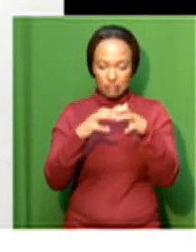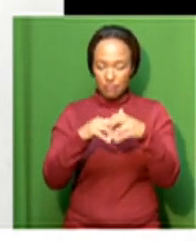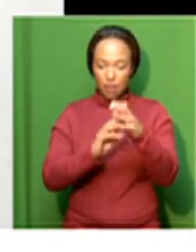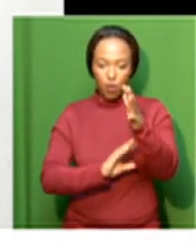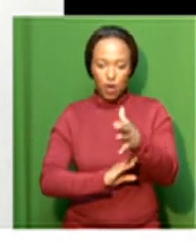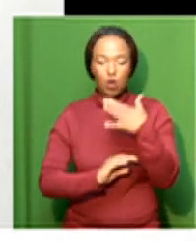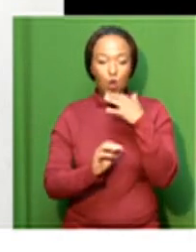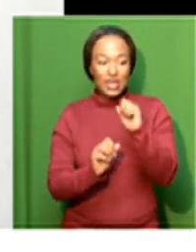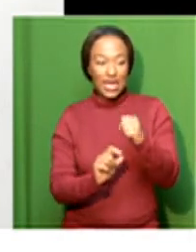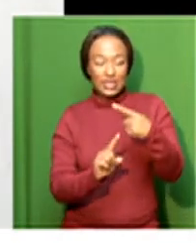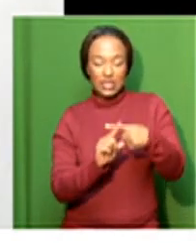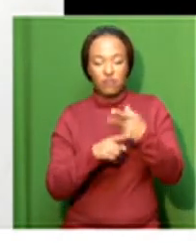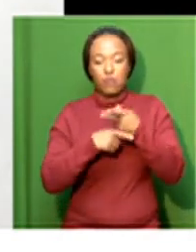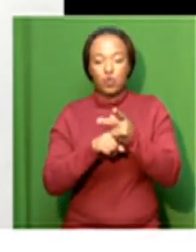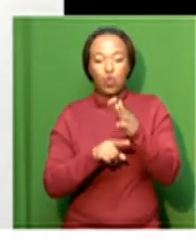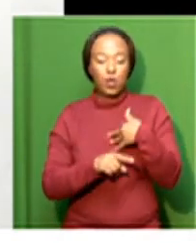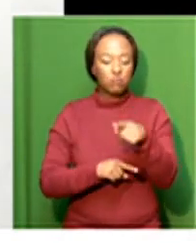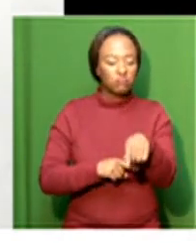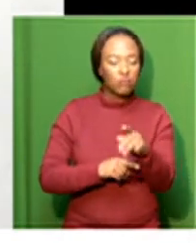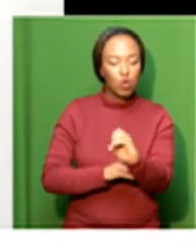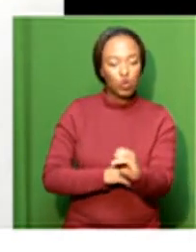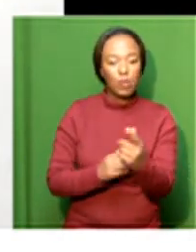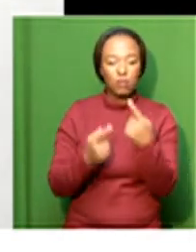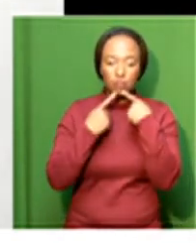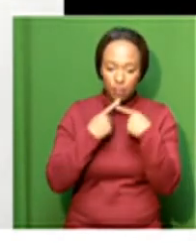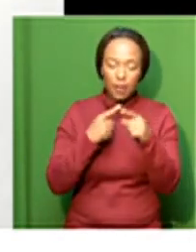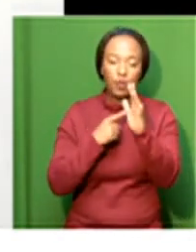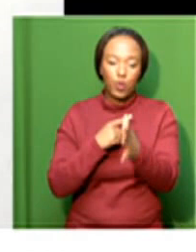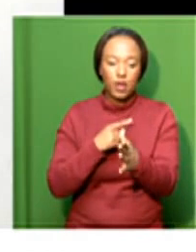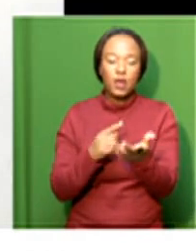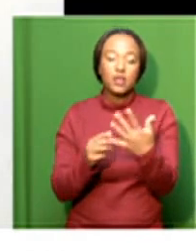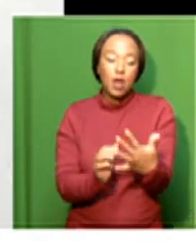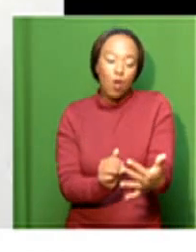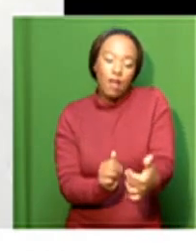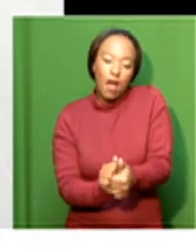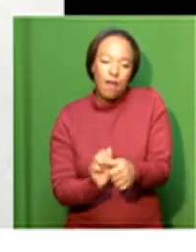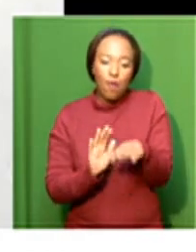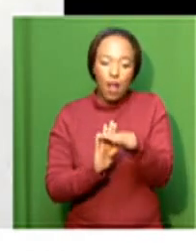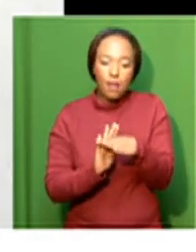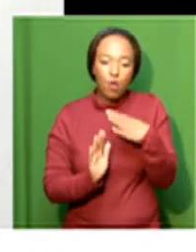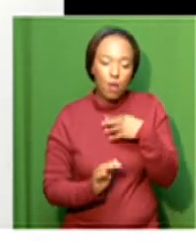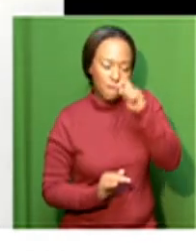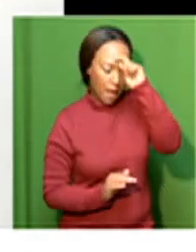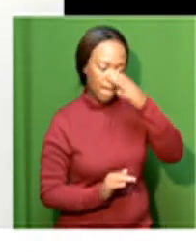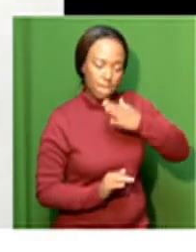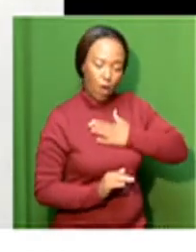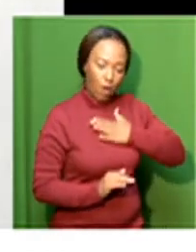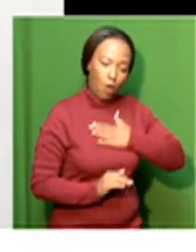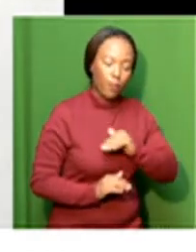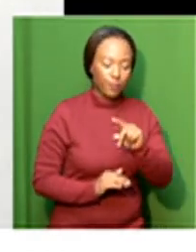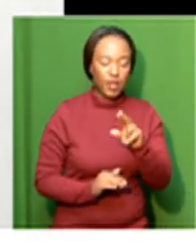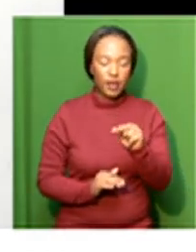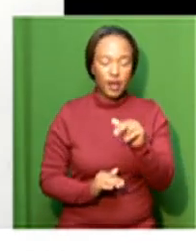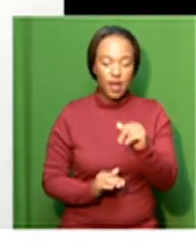that I'm executive producing. It's going to drop now in October. And then I'm releasing a collabo album with my boy Dan Ken.